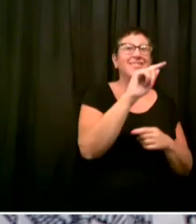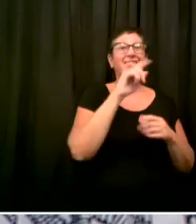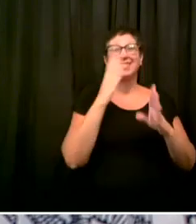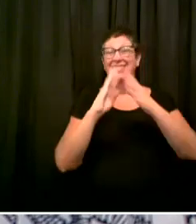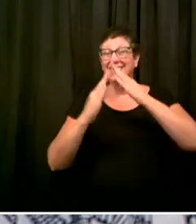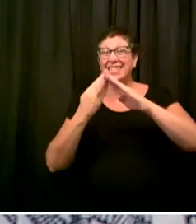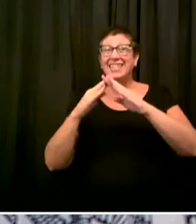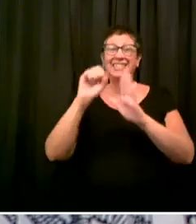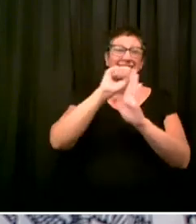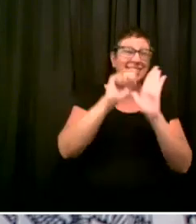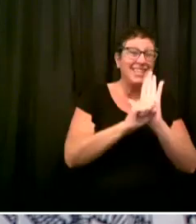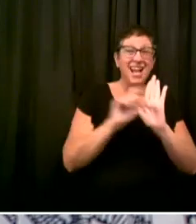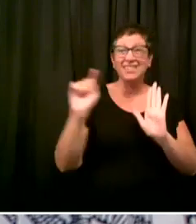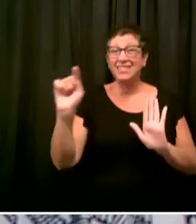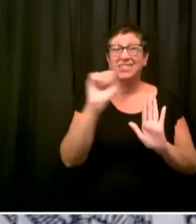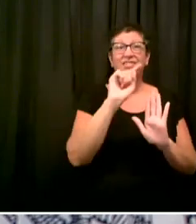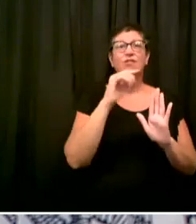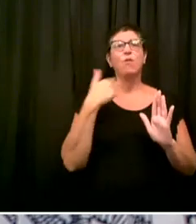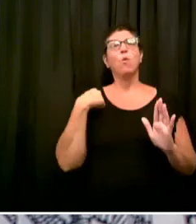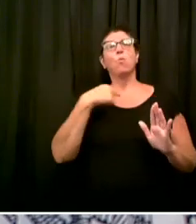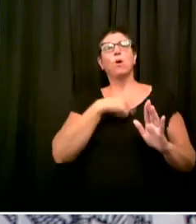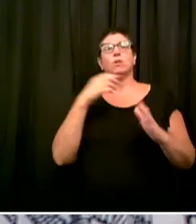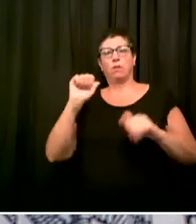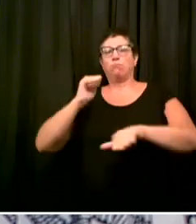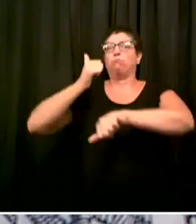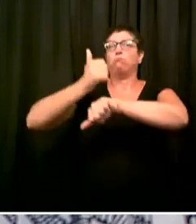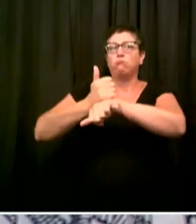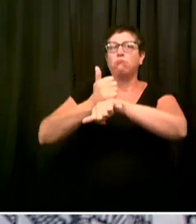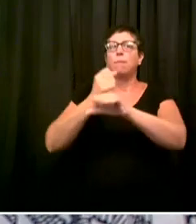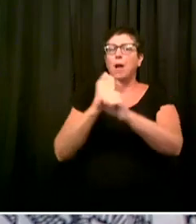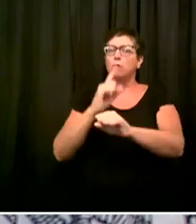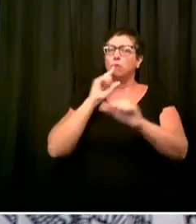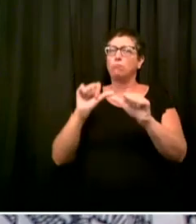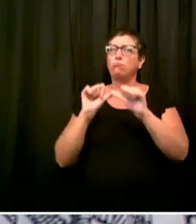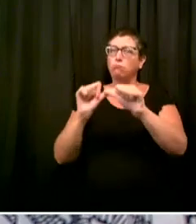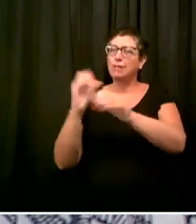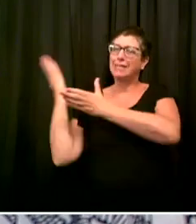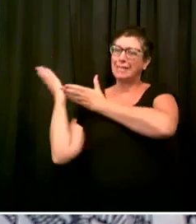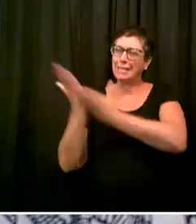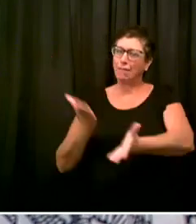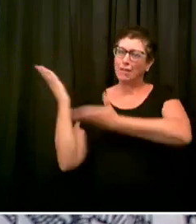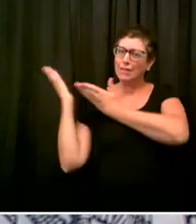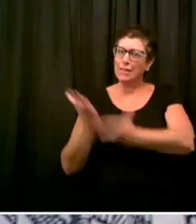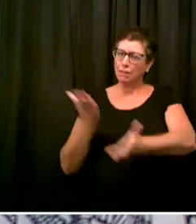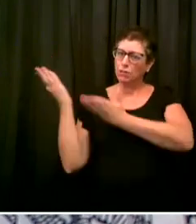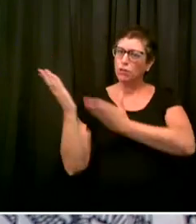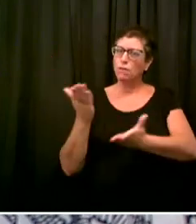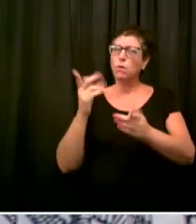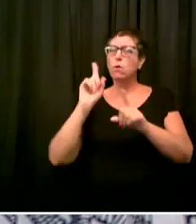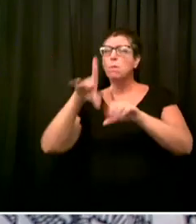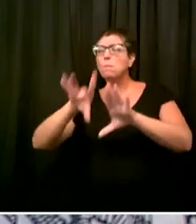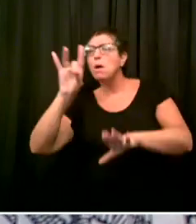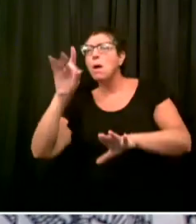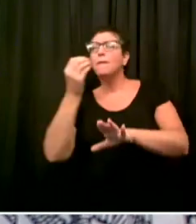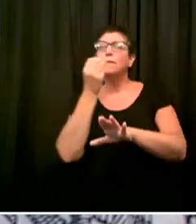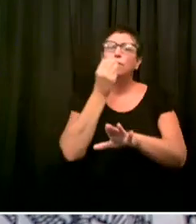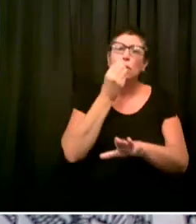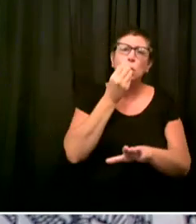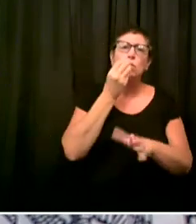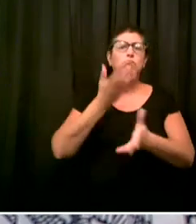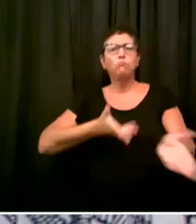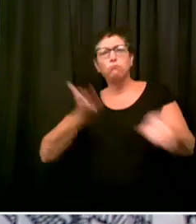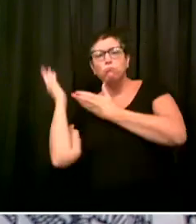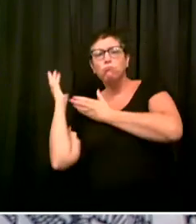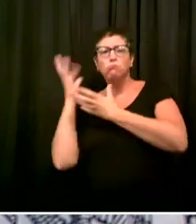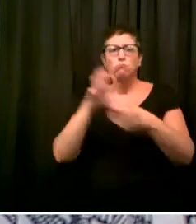going. We came up with the plan for outdoor dining and threw a lot into it to make it work and create tremendous flexibility. We're going to